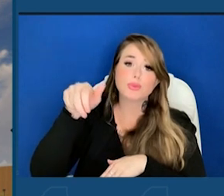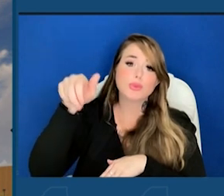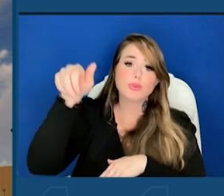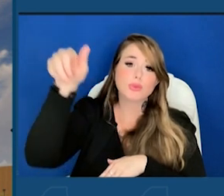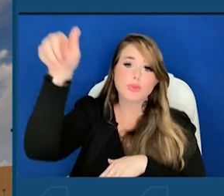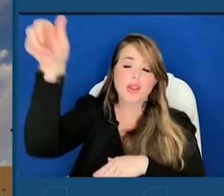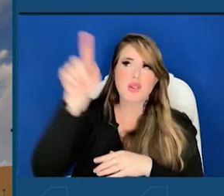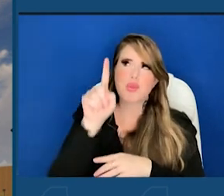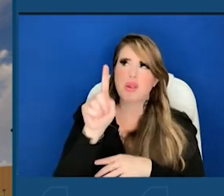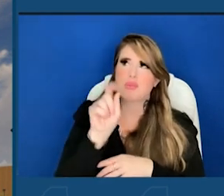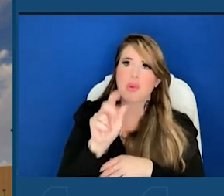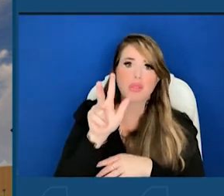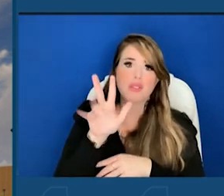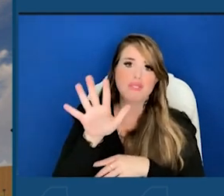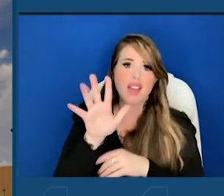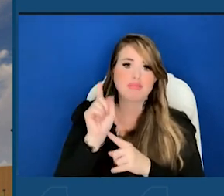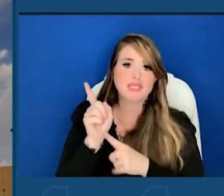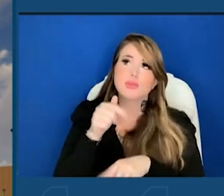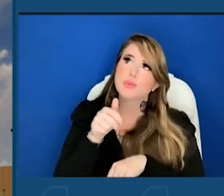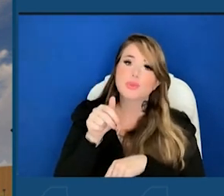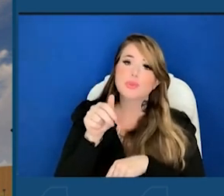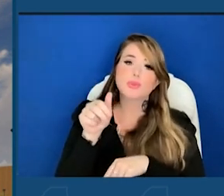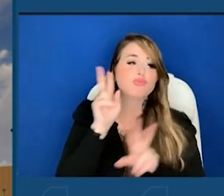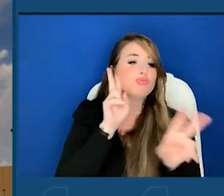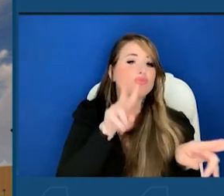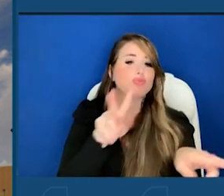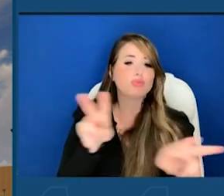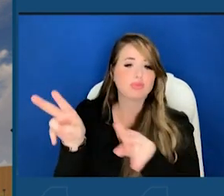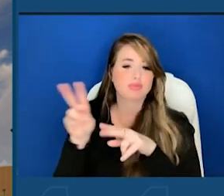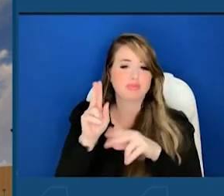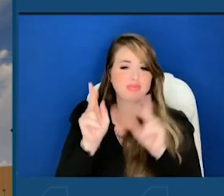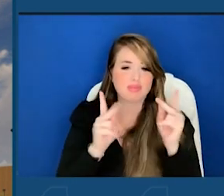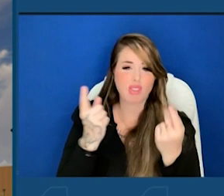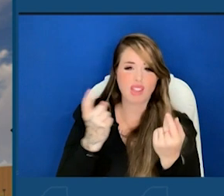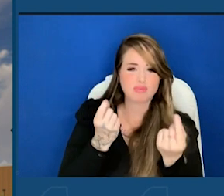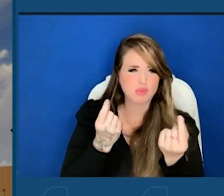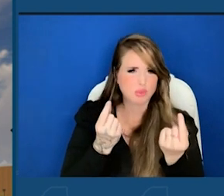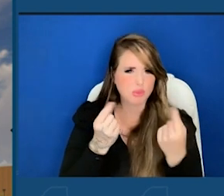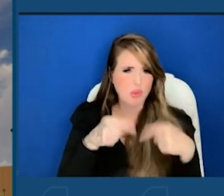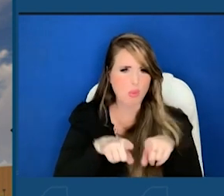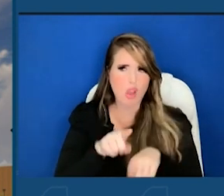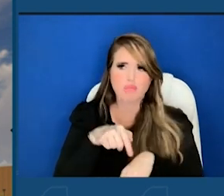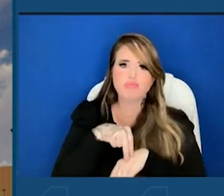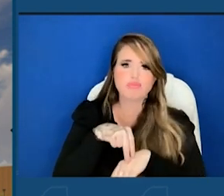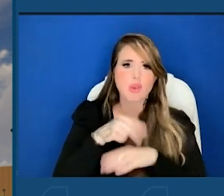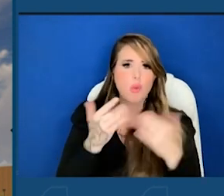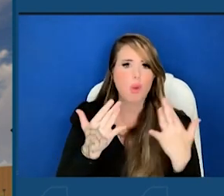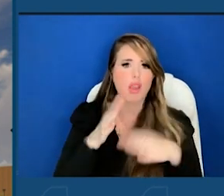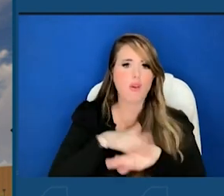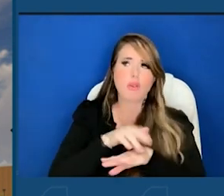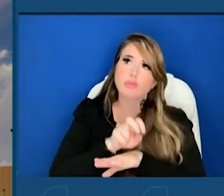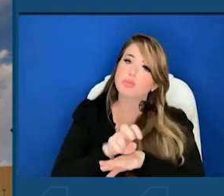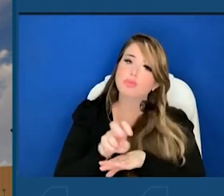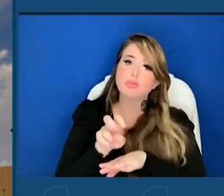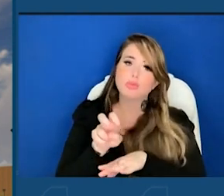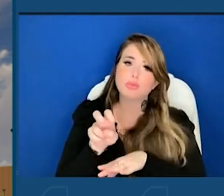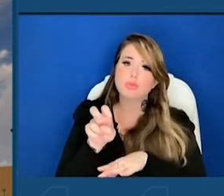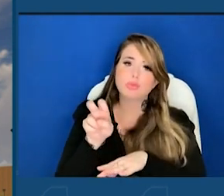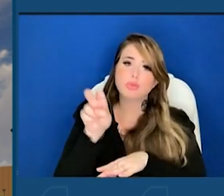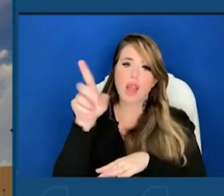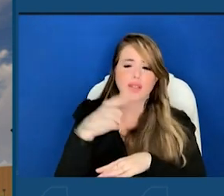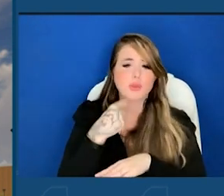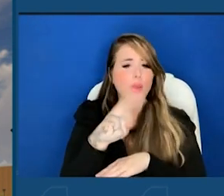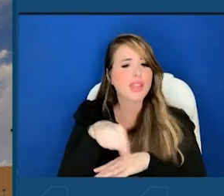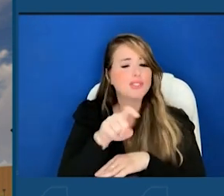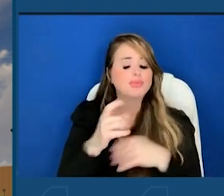1.35 minutes. Someone once said to me, "What are people supposed to do while they're waiting so long on that escalator?" I said, "They should probably